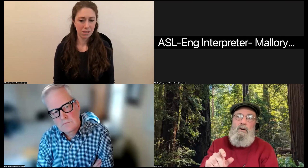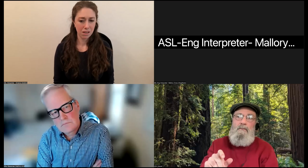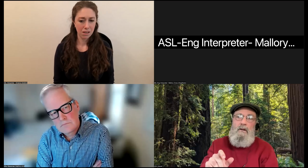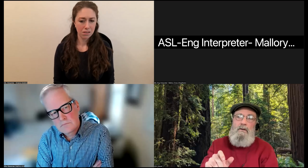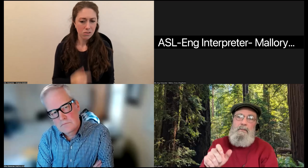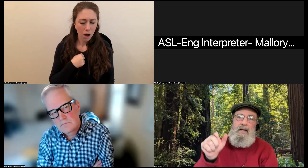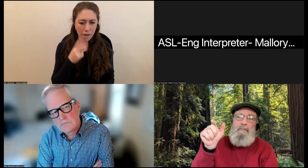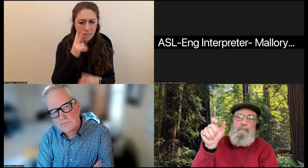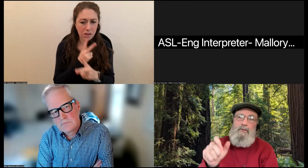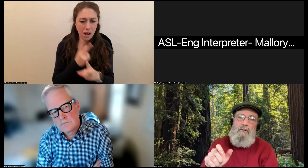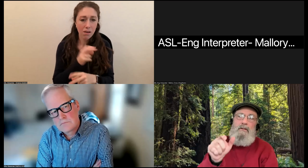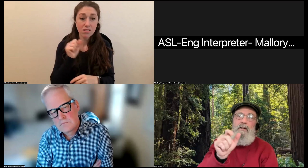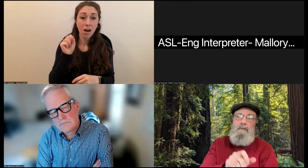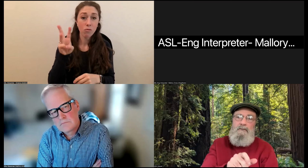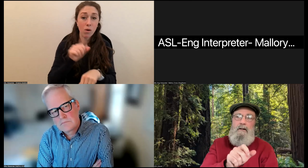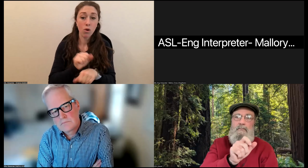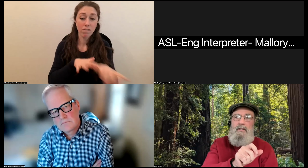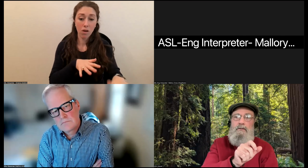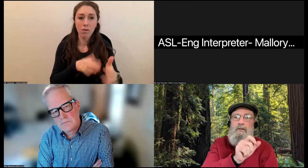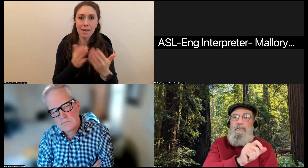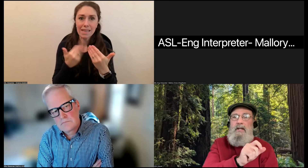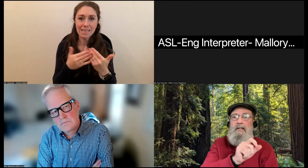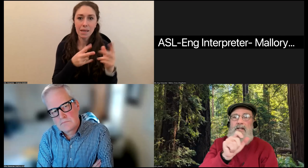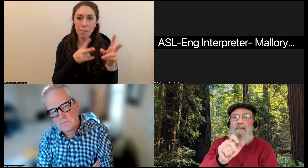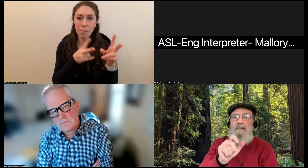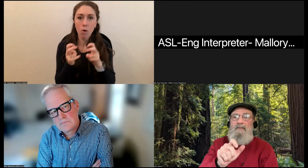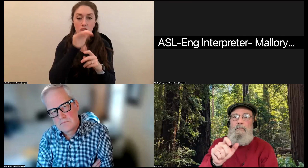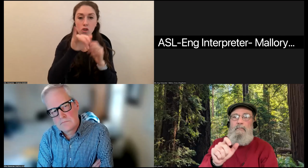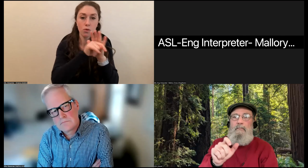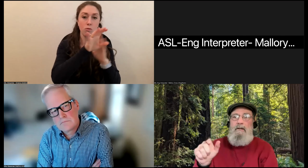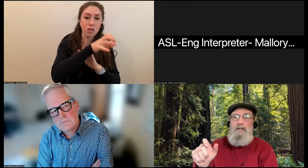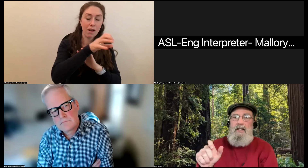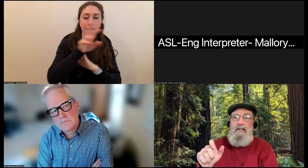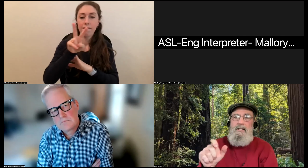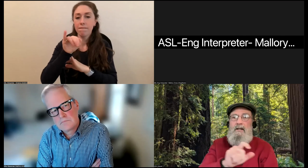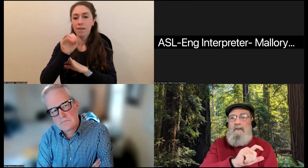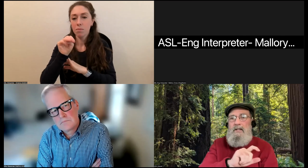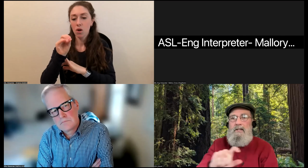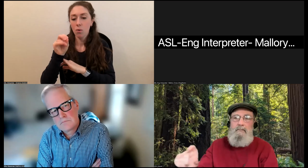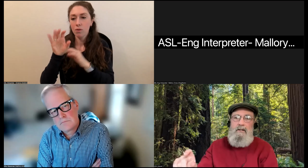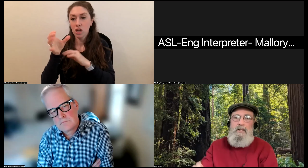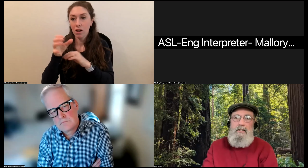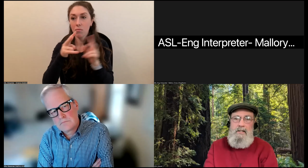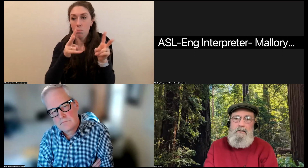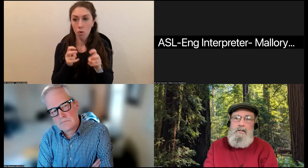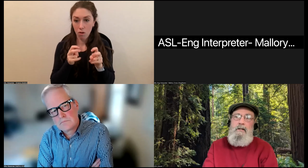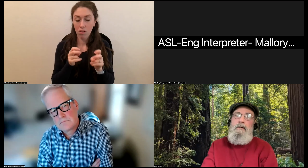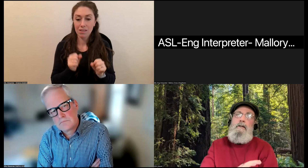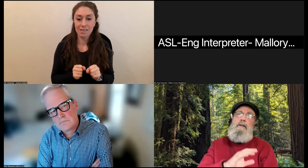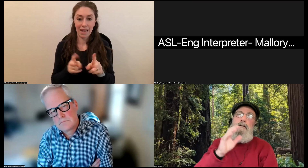software workflow to be able to pull from the YouTube channels and from the Vimeo channels of these community media